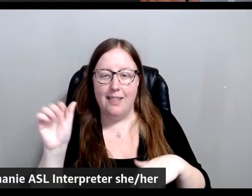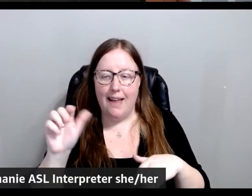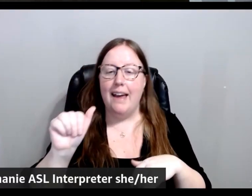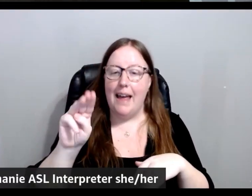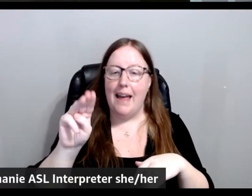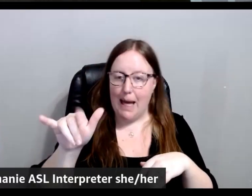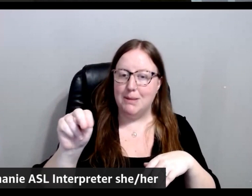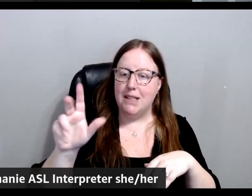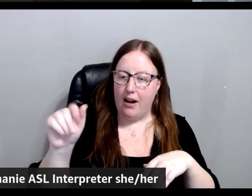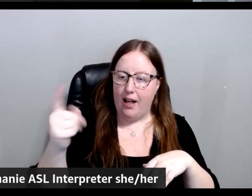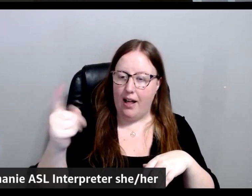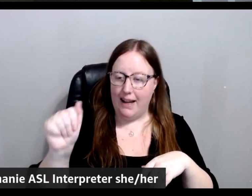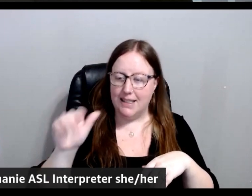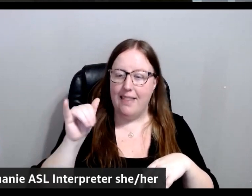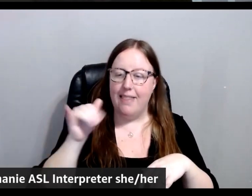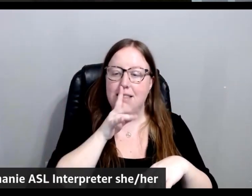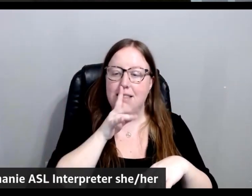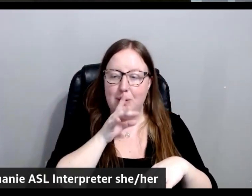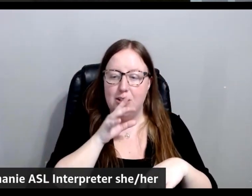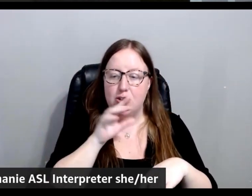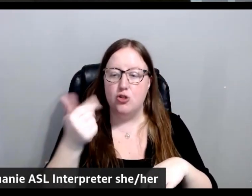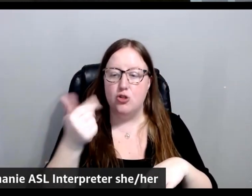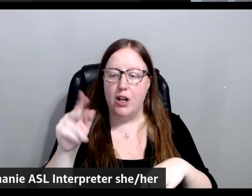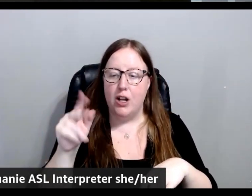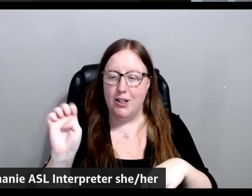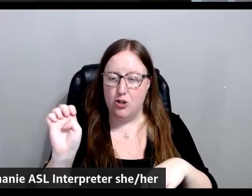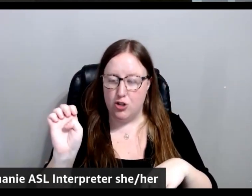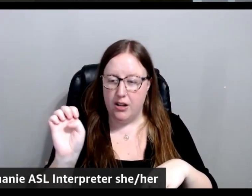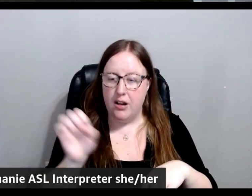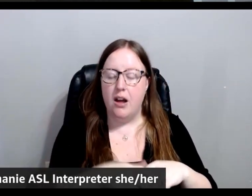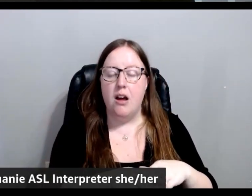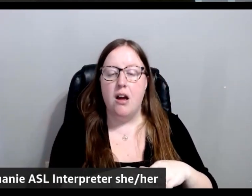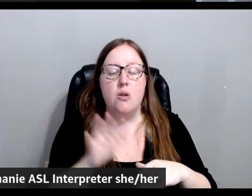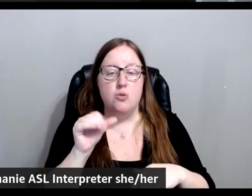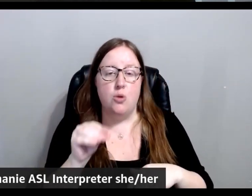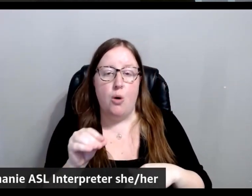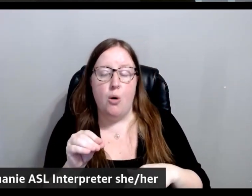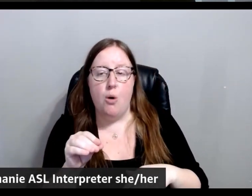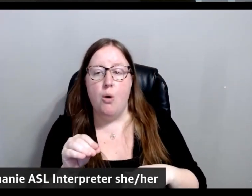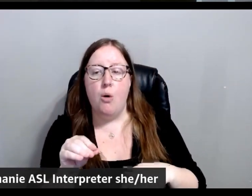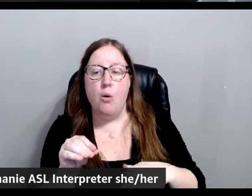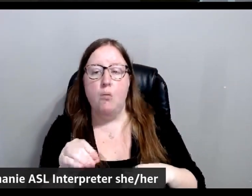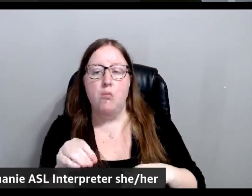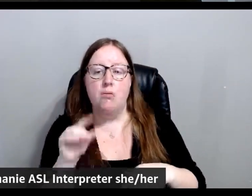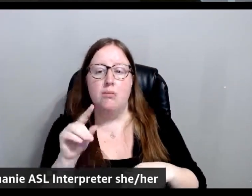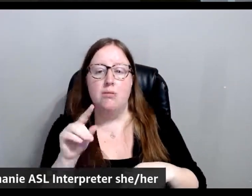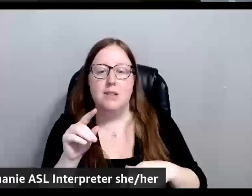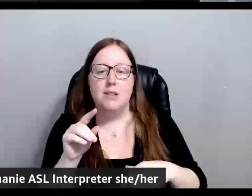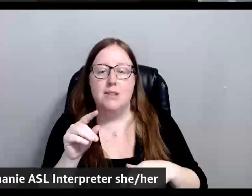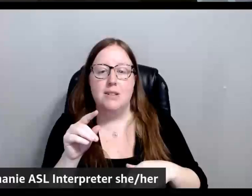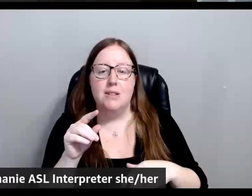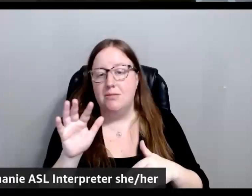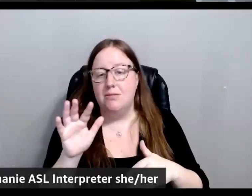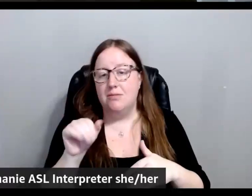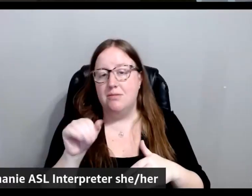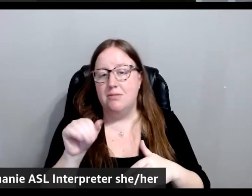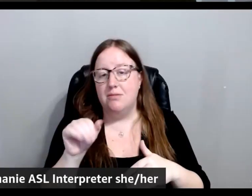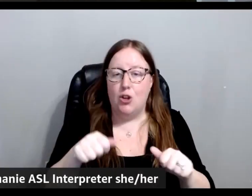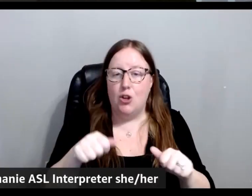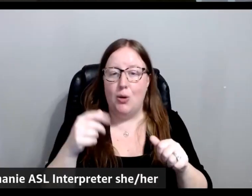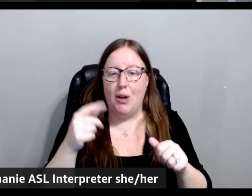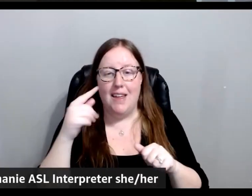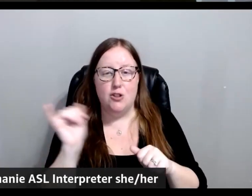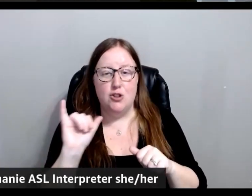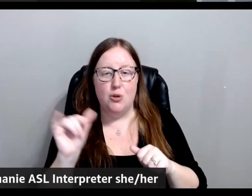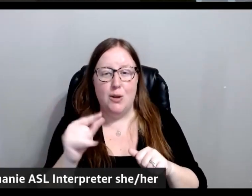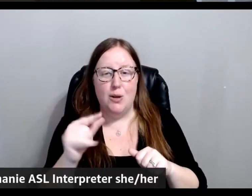speech generation is all the utterance coming back to customers are generated by on Inferentia. So you can think of it also as